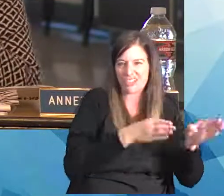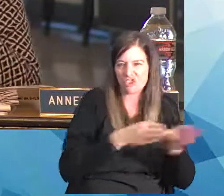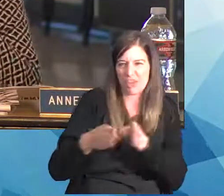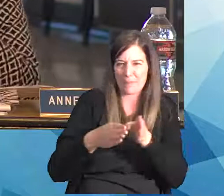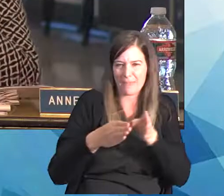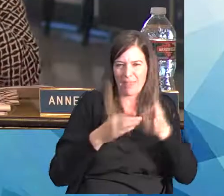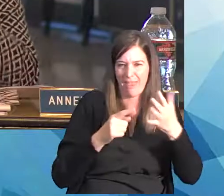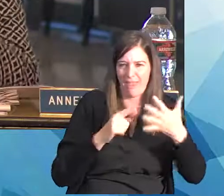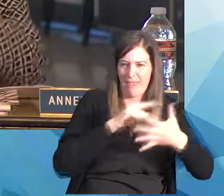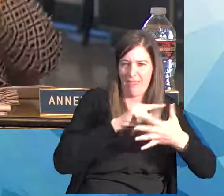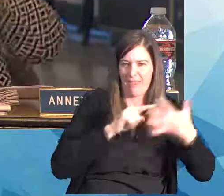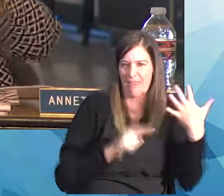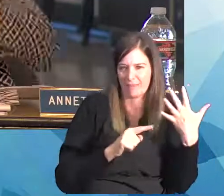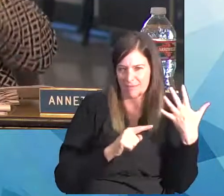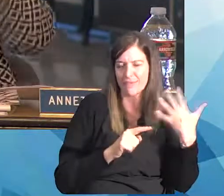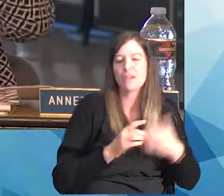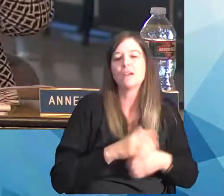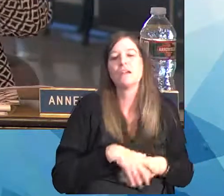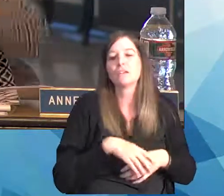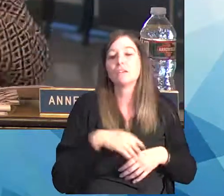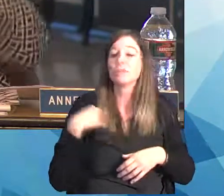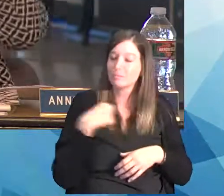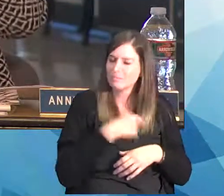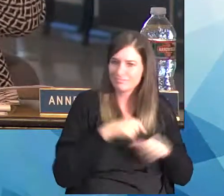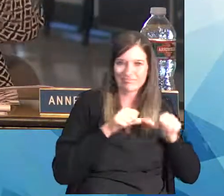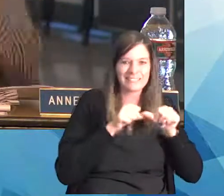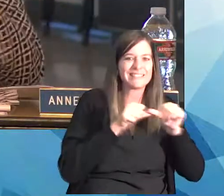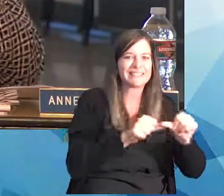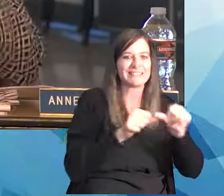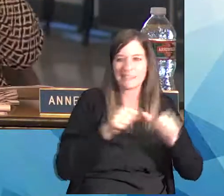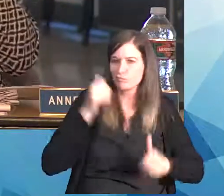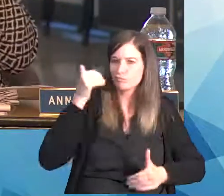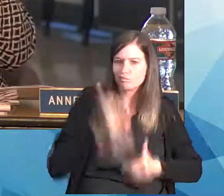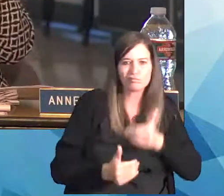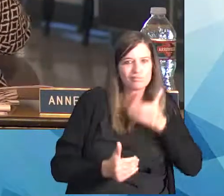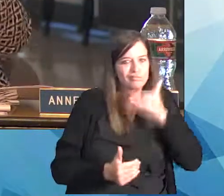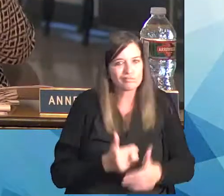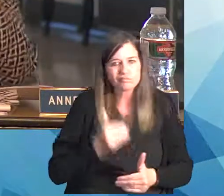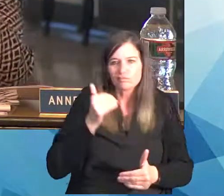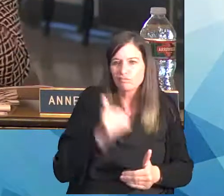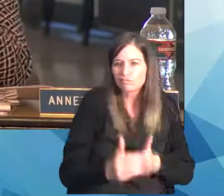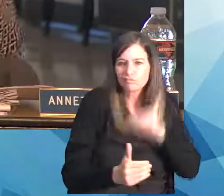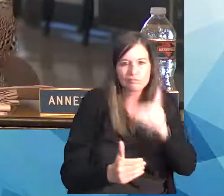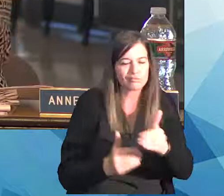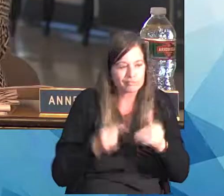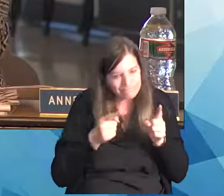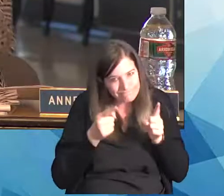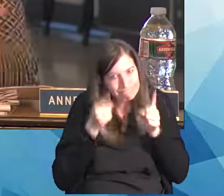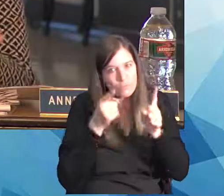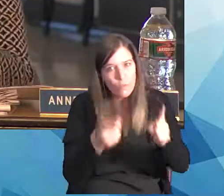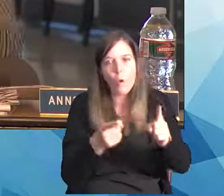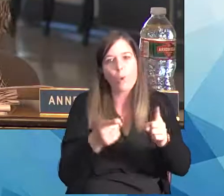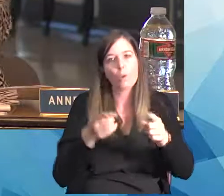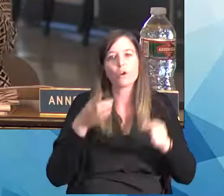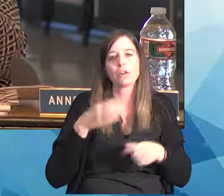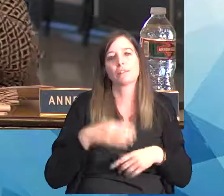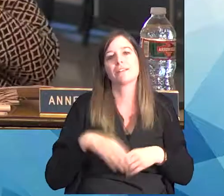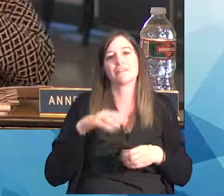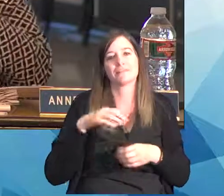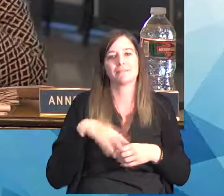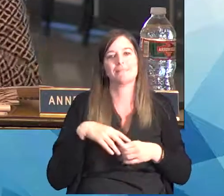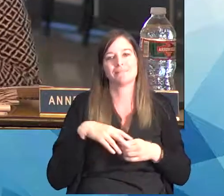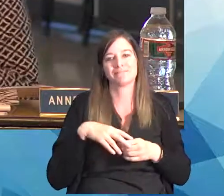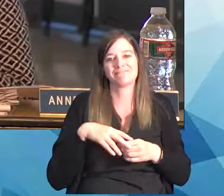we're continuing to charge ahead into the future, into the heart of